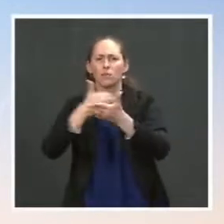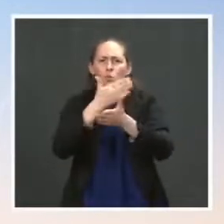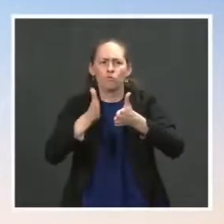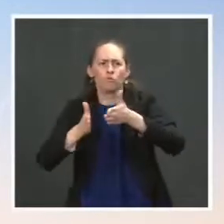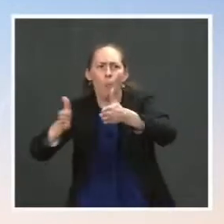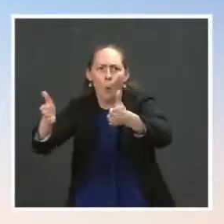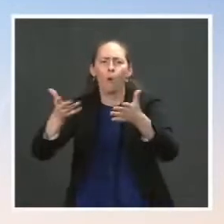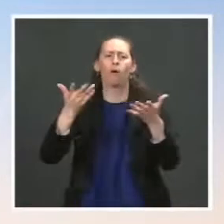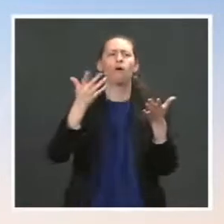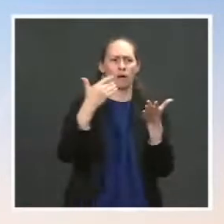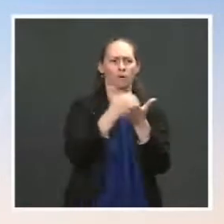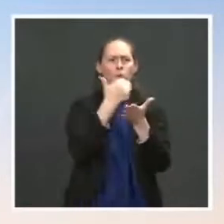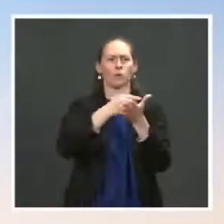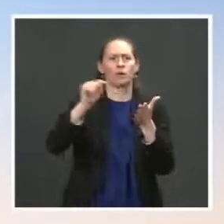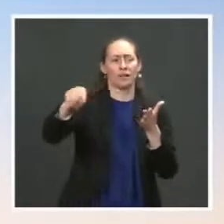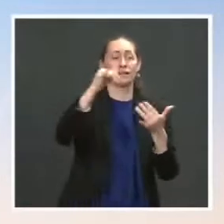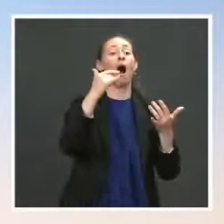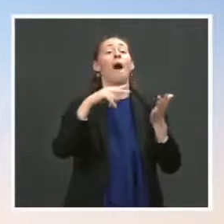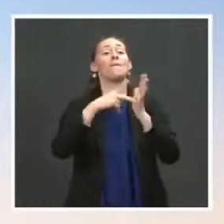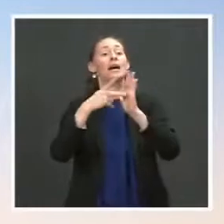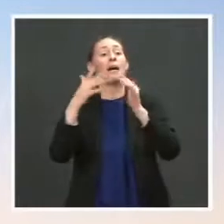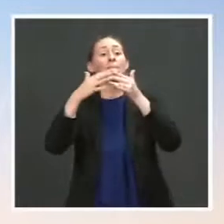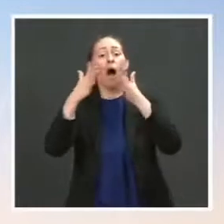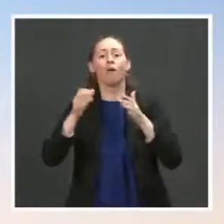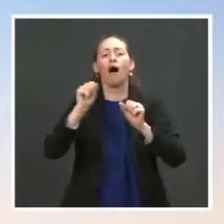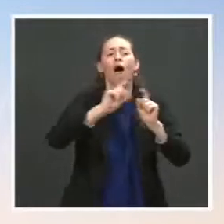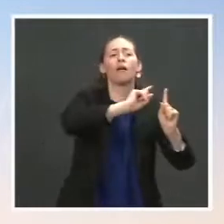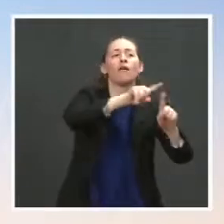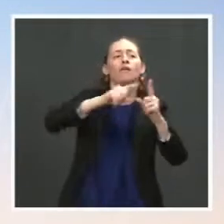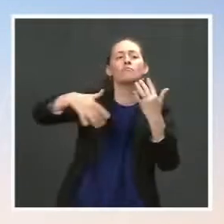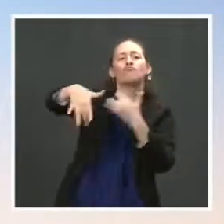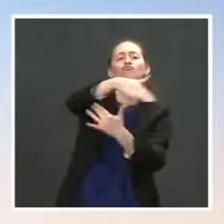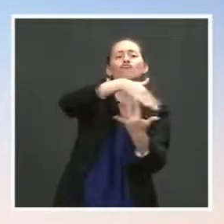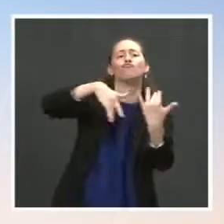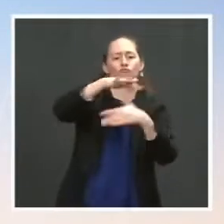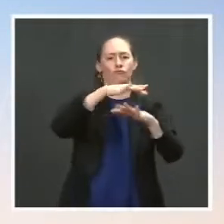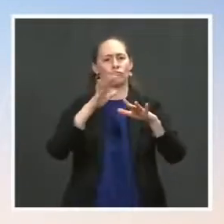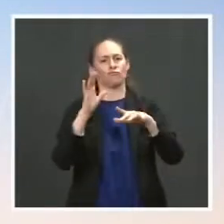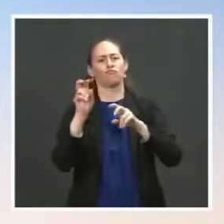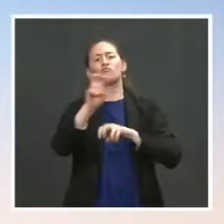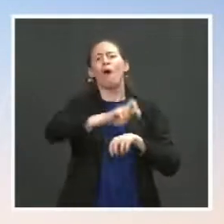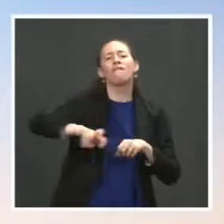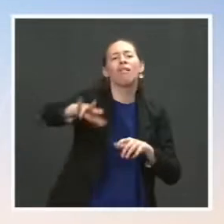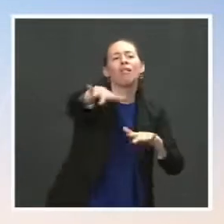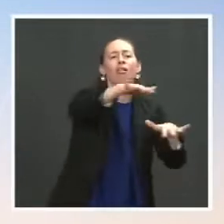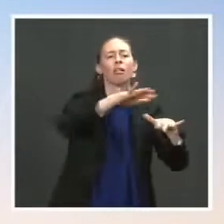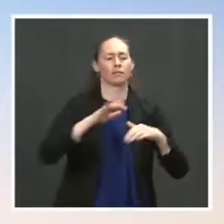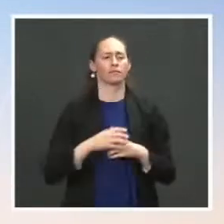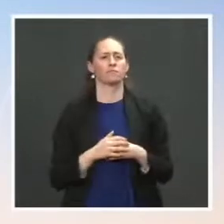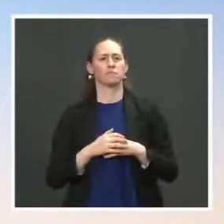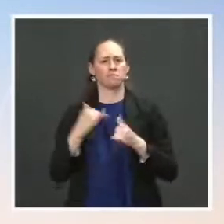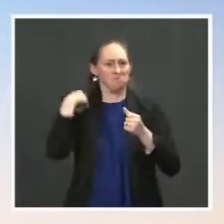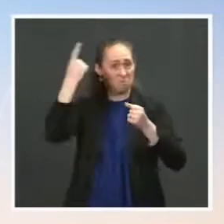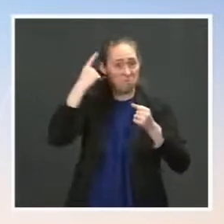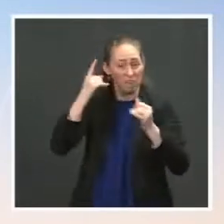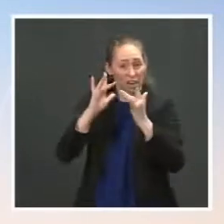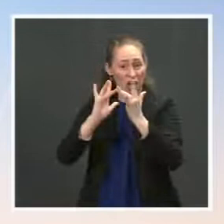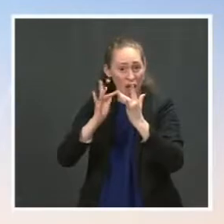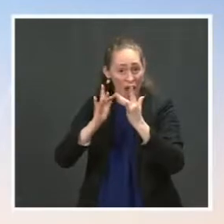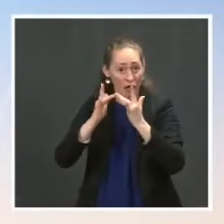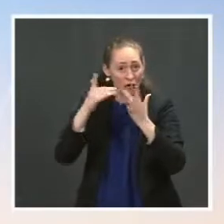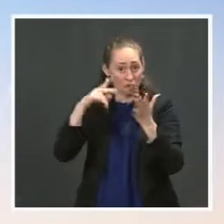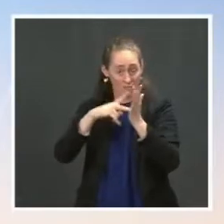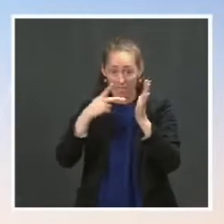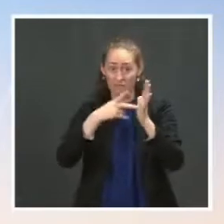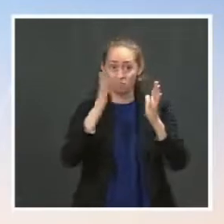And about how long away are we from something like a high-speed cross-country train? Well, again, we need to add